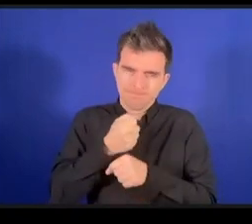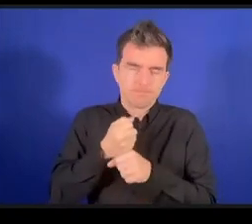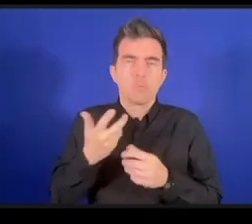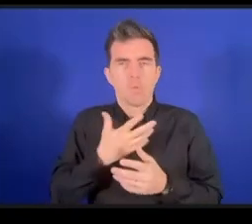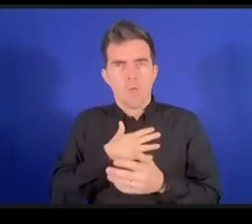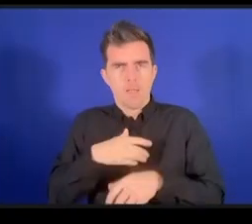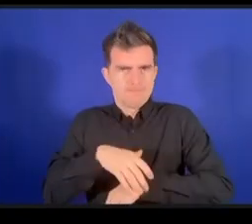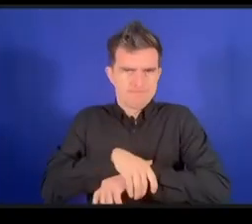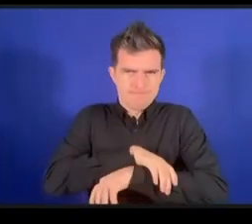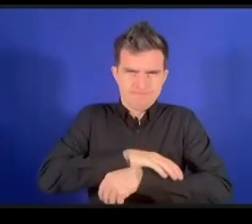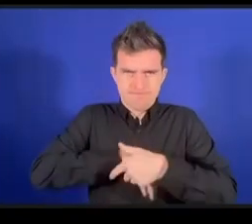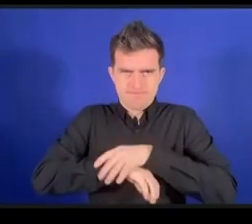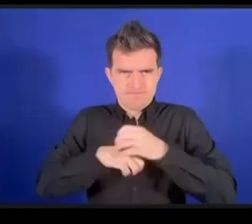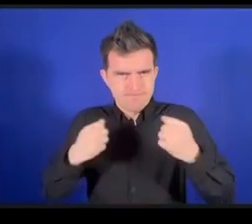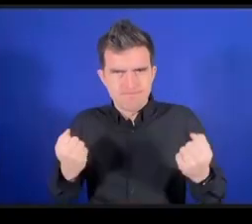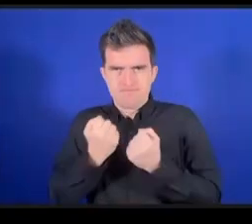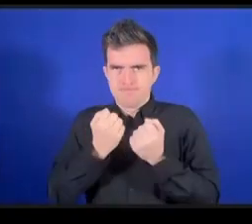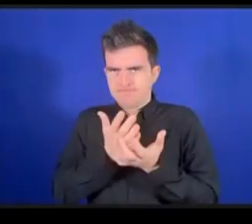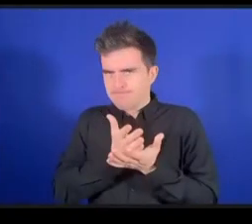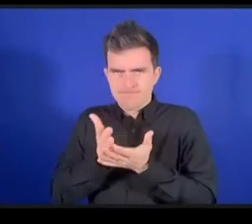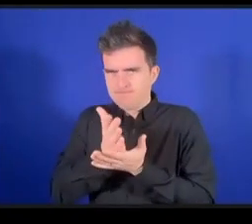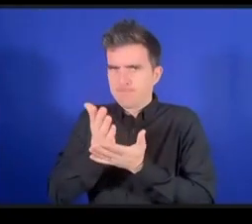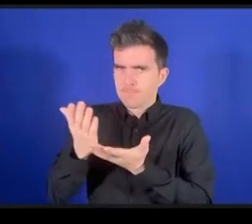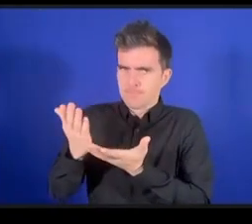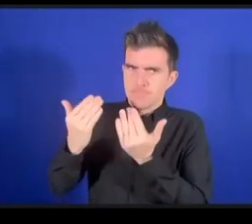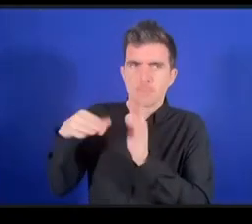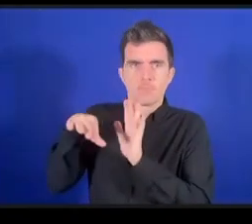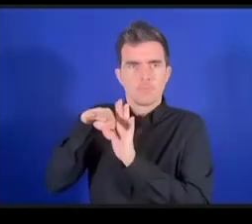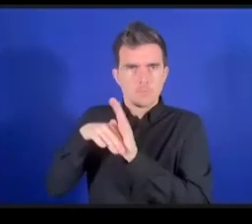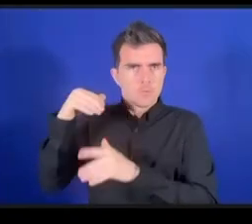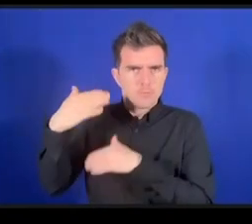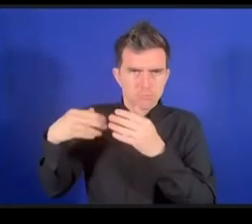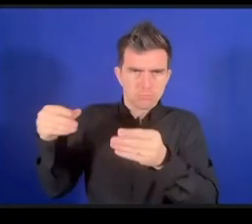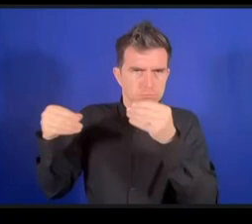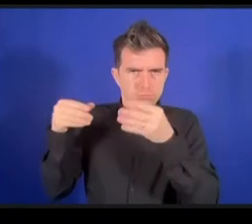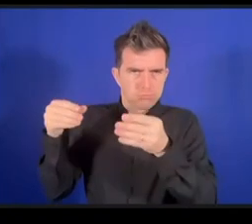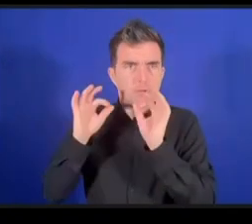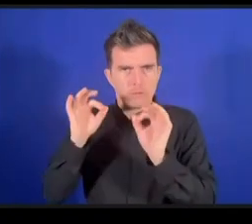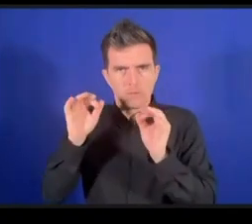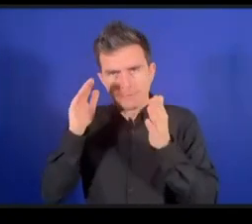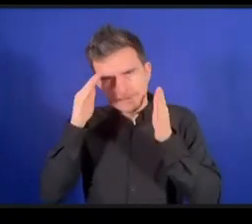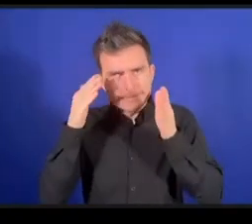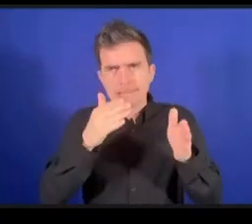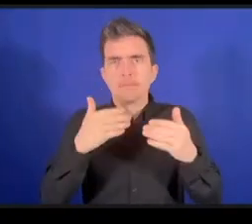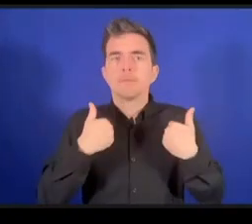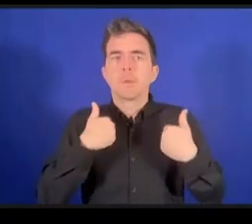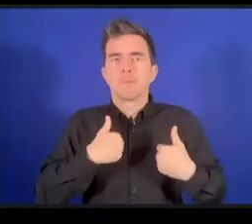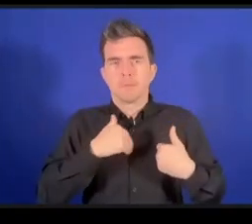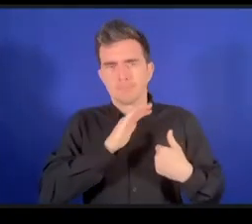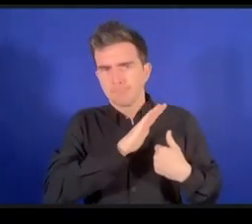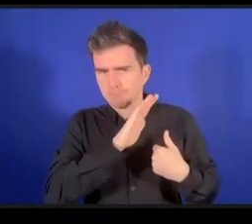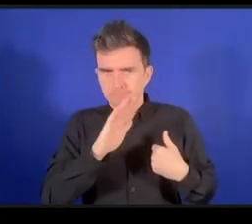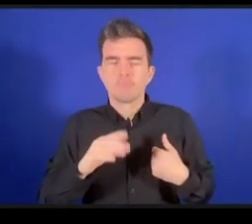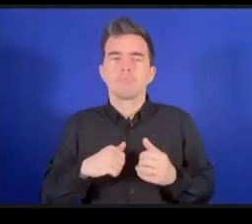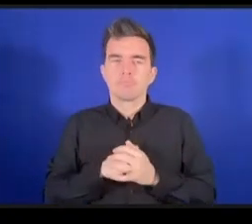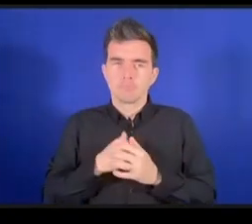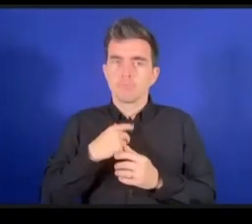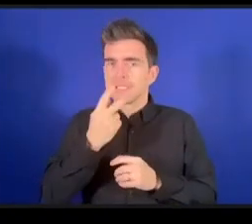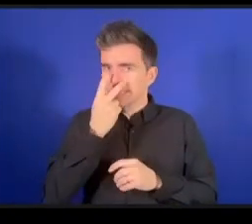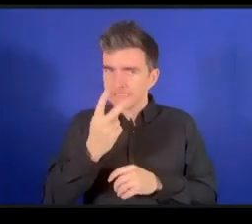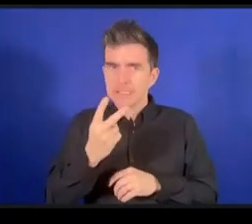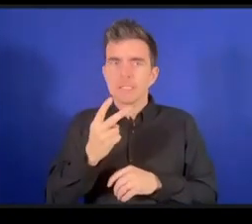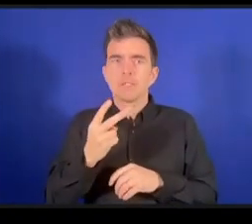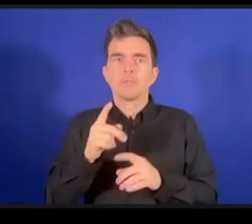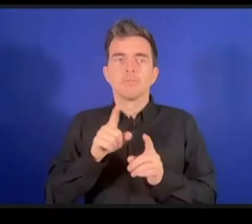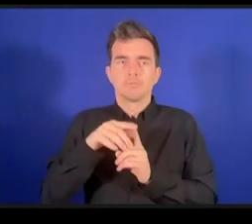unchecked urbanization is causing biodiversity loss, which in turn is impacting our mental health negatively. It is time to incorporate